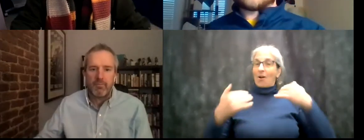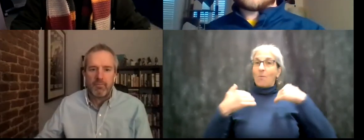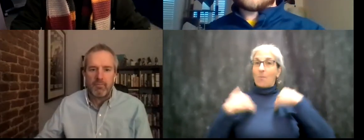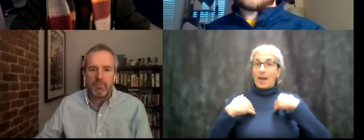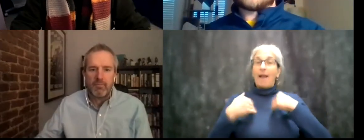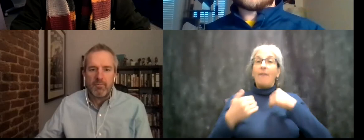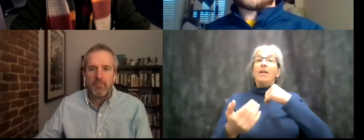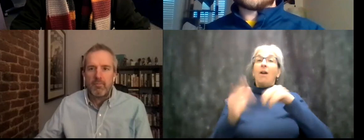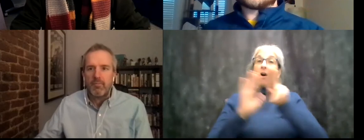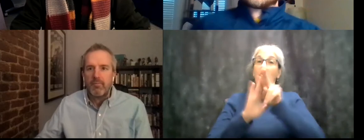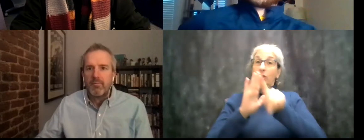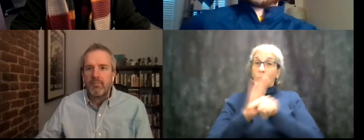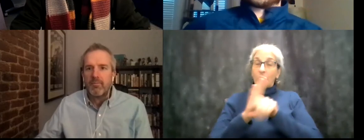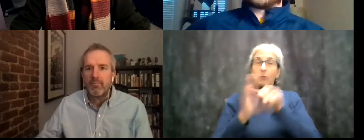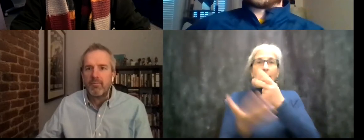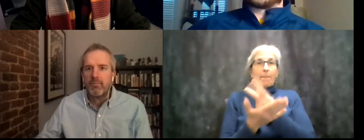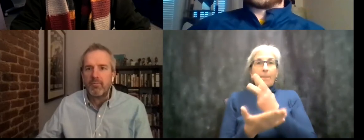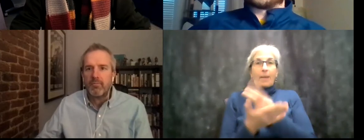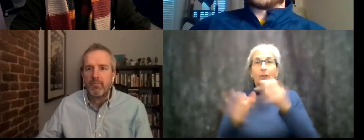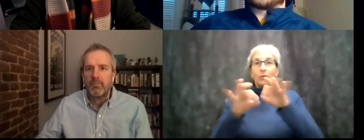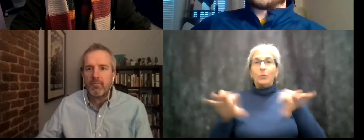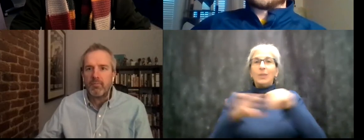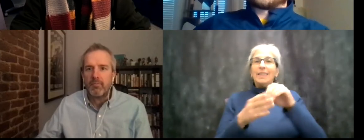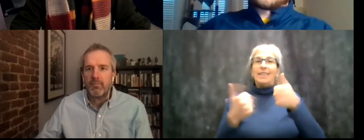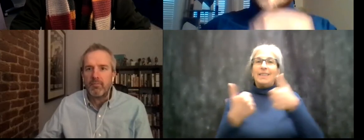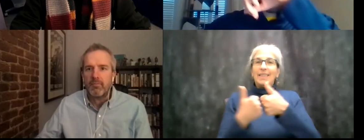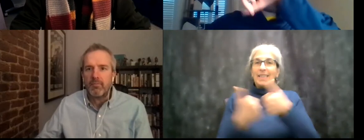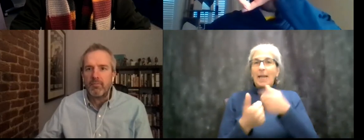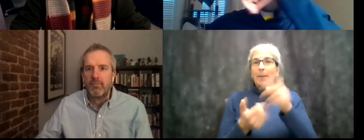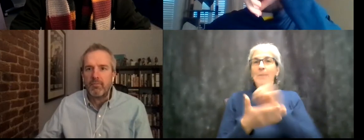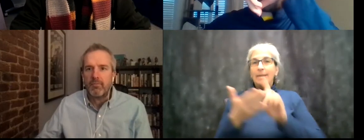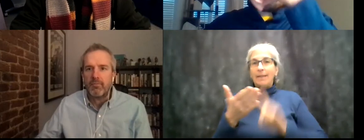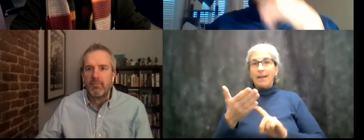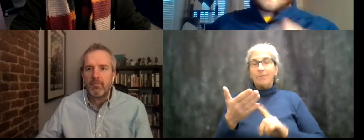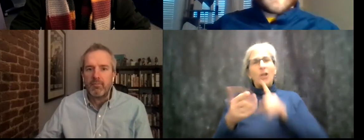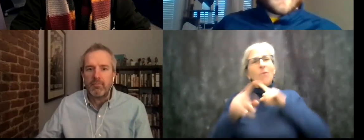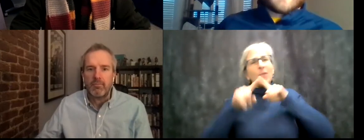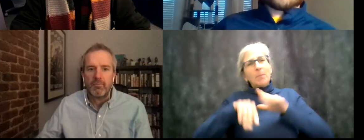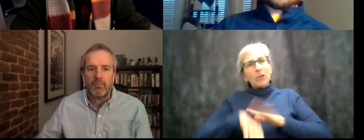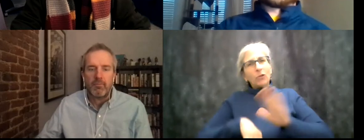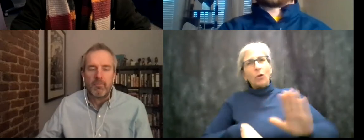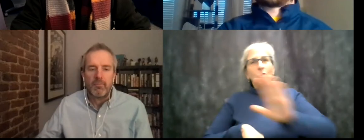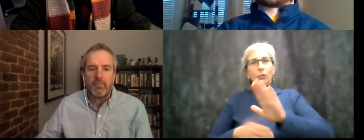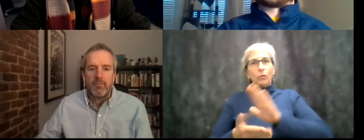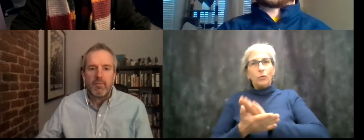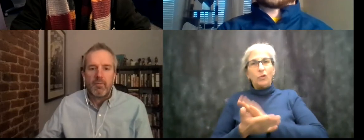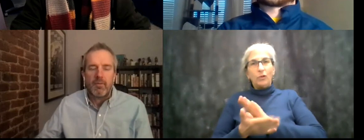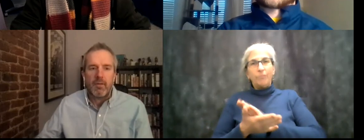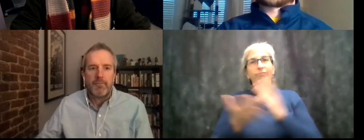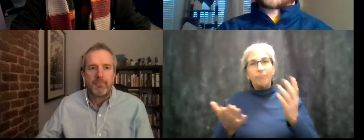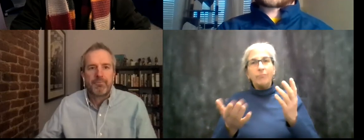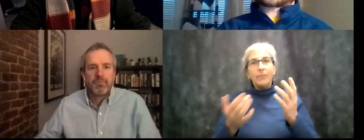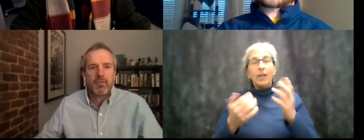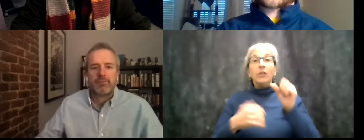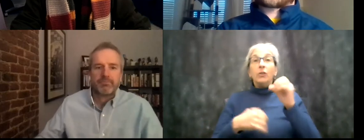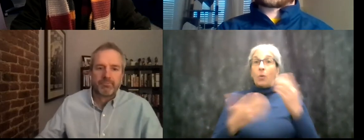graduate degrees. And it depends on where you go. So to be honest,